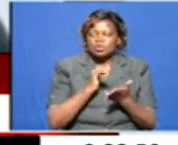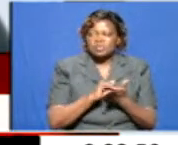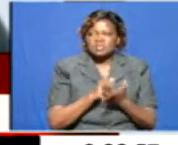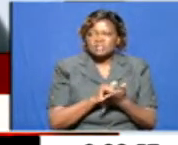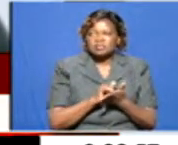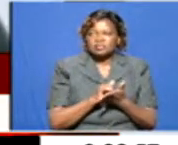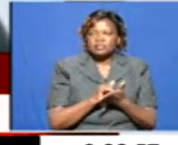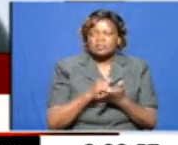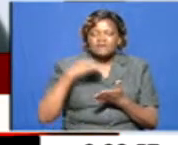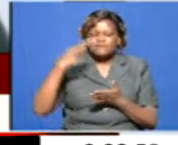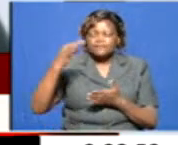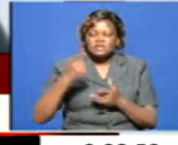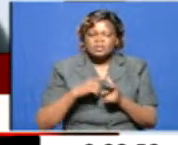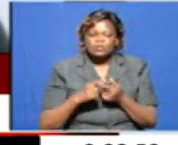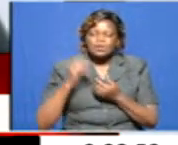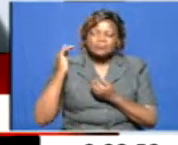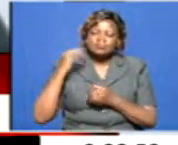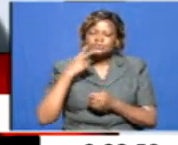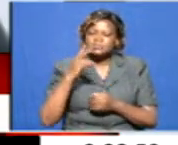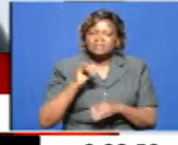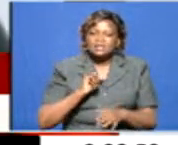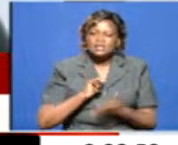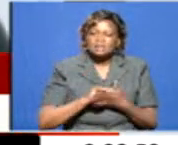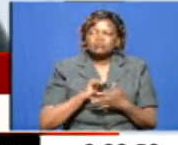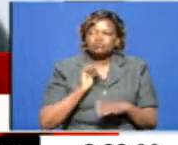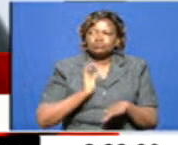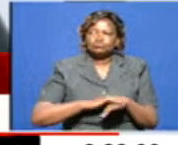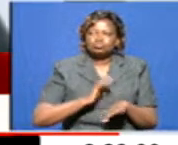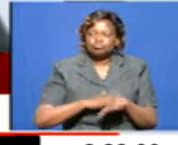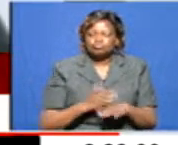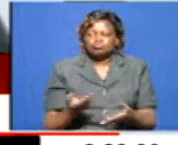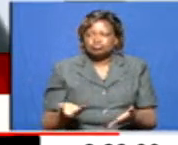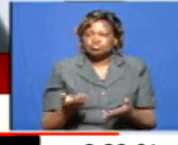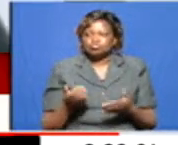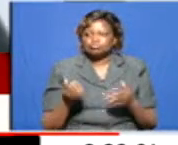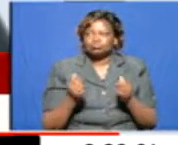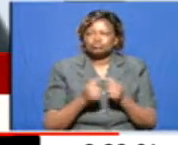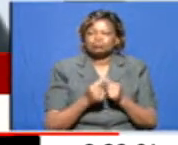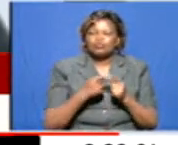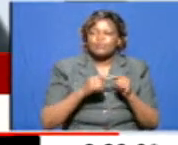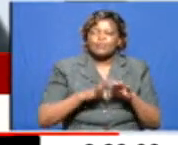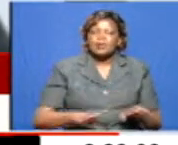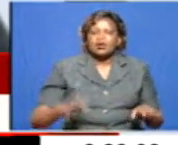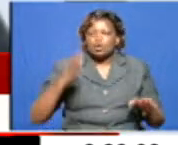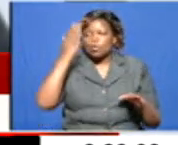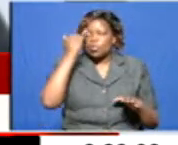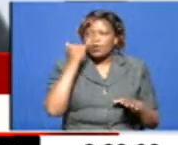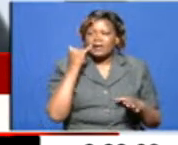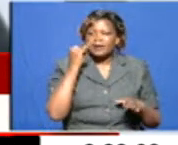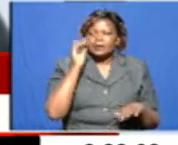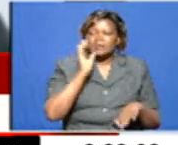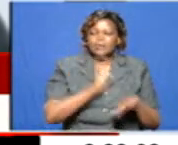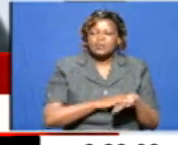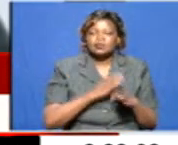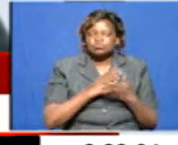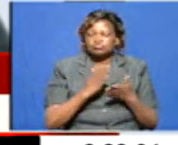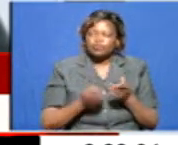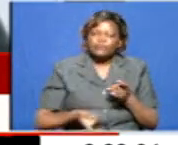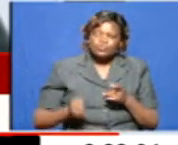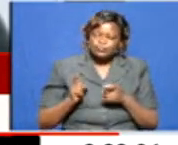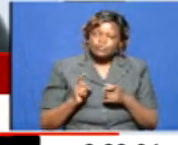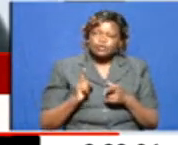days to come, we expect to see some good pricing or response from the market, because our earning per share has increased